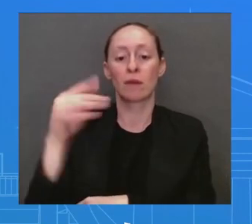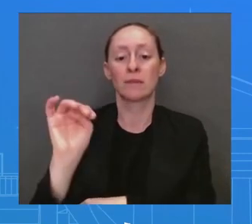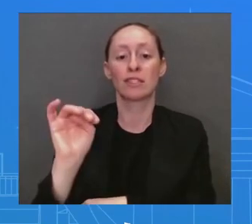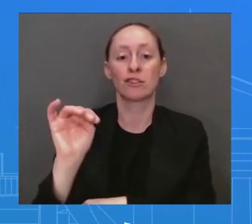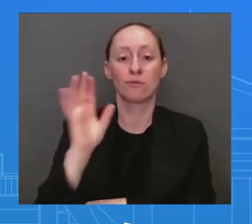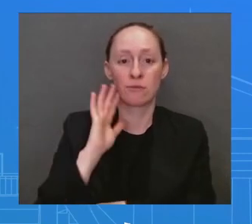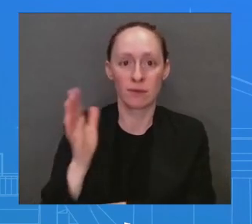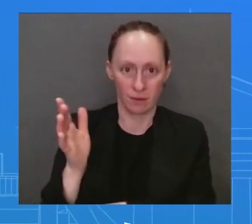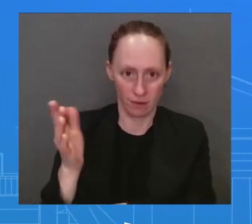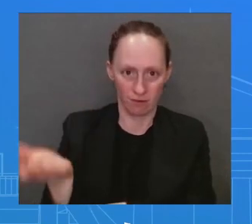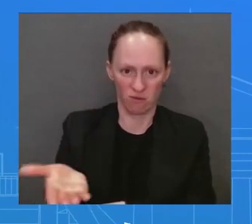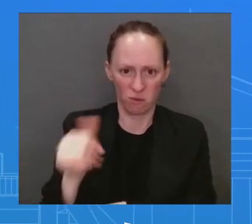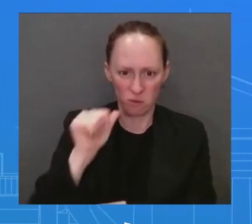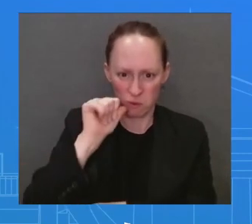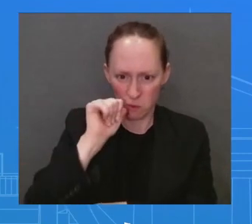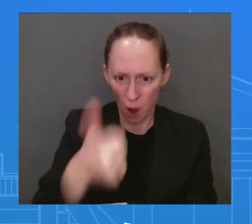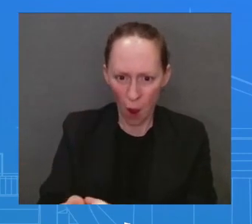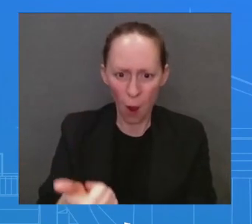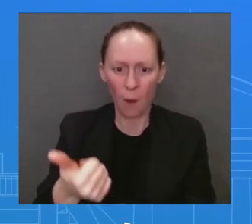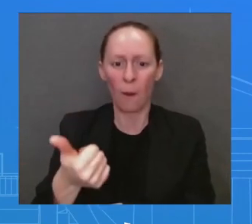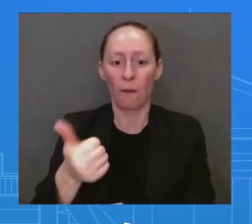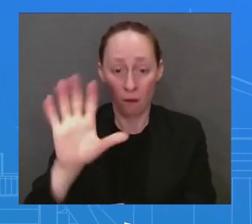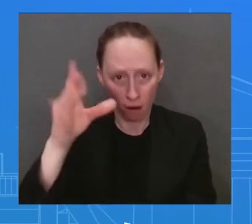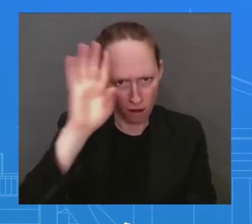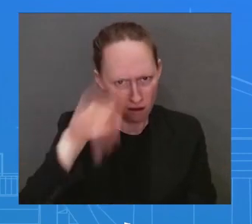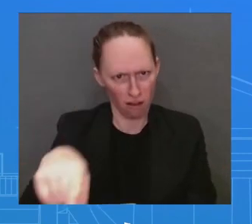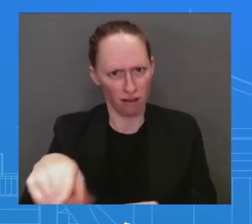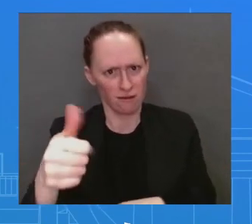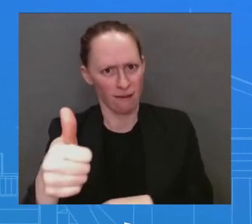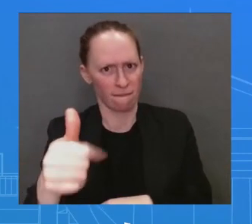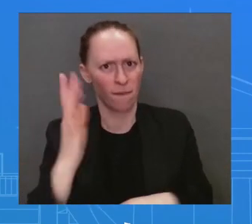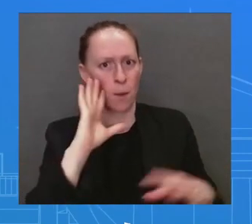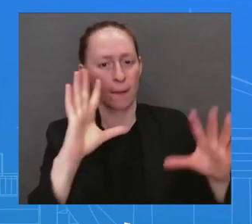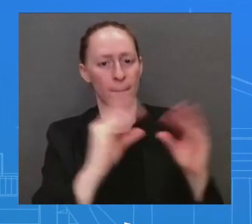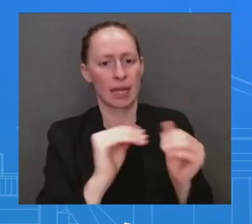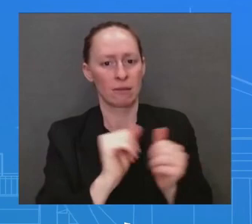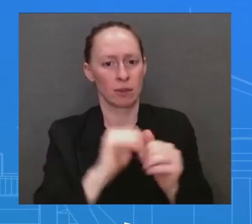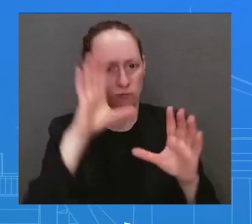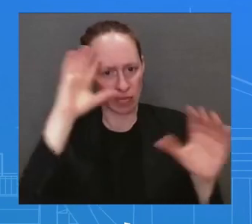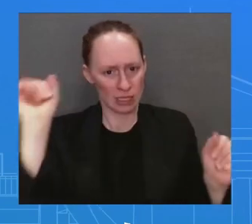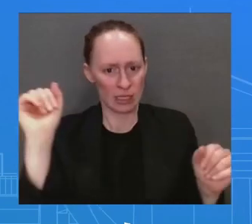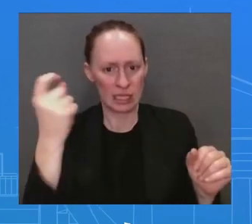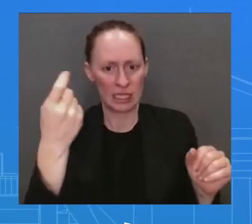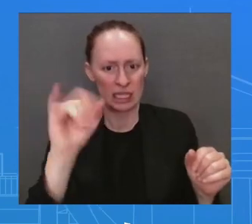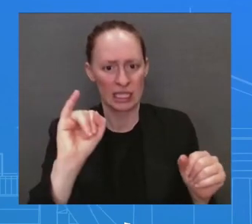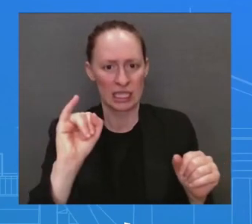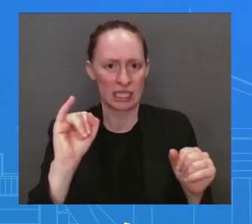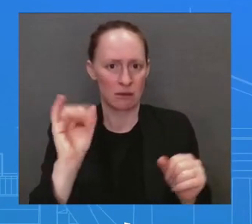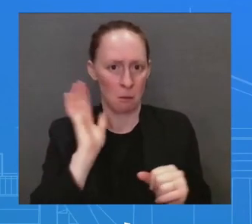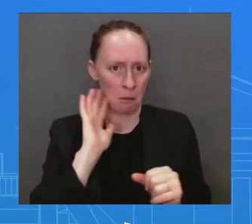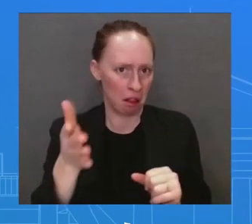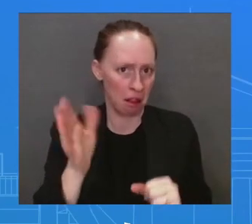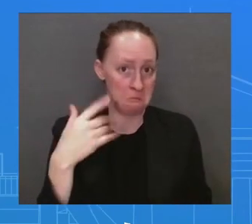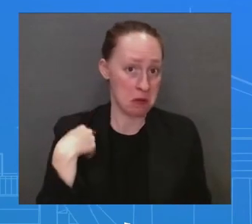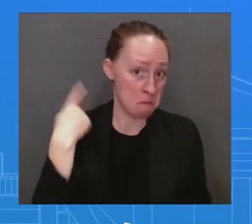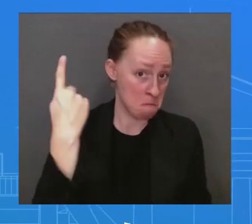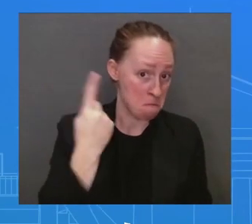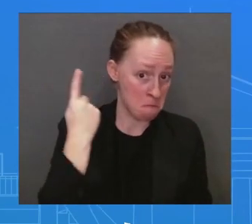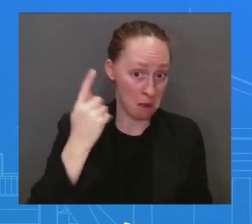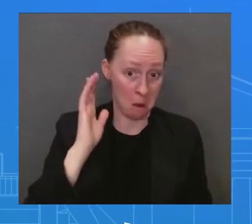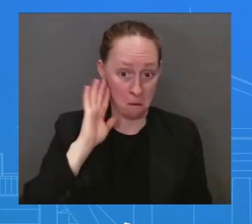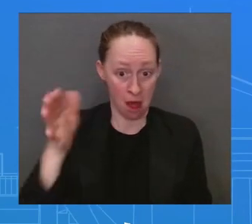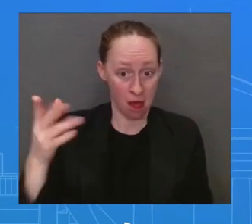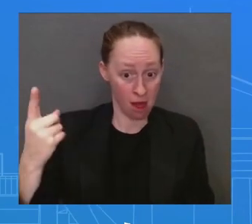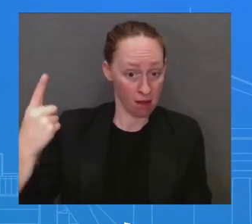next month. So I'm just wondering how much is countering China expected to come up tomorrow? And also just what is the position on having